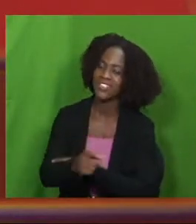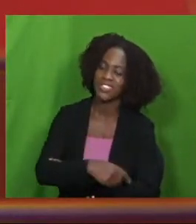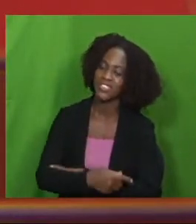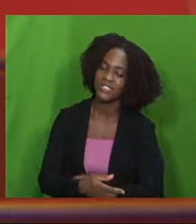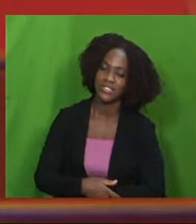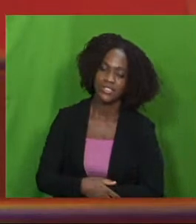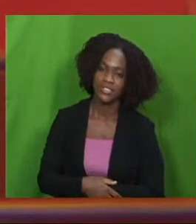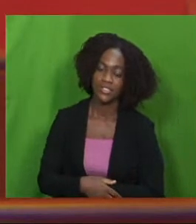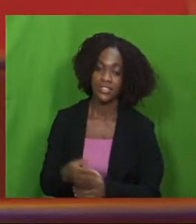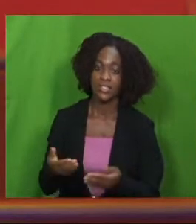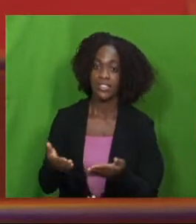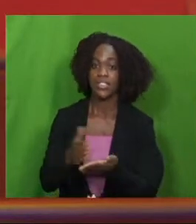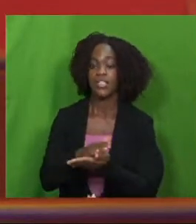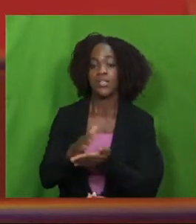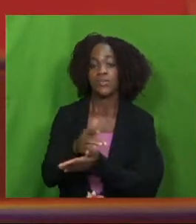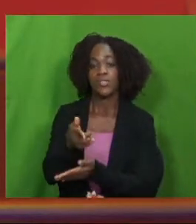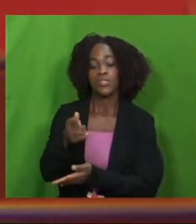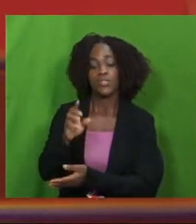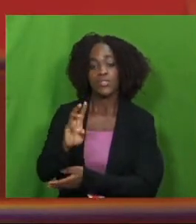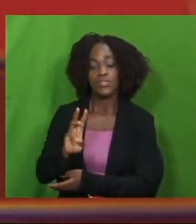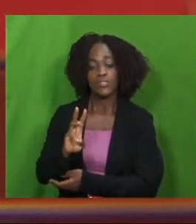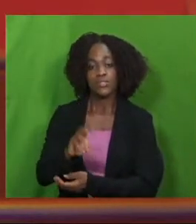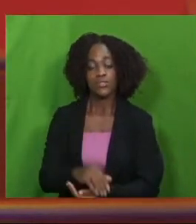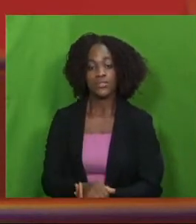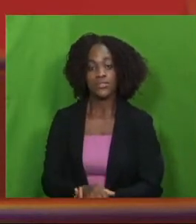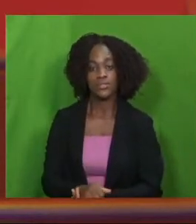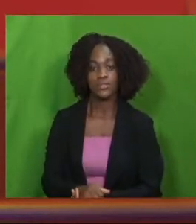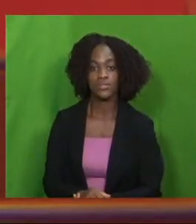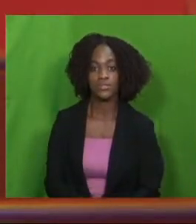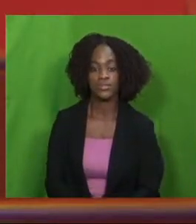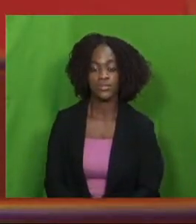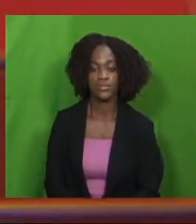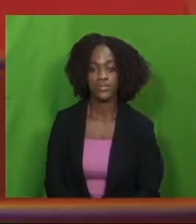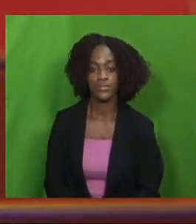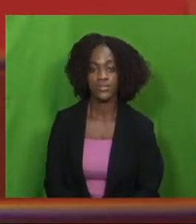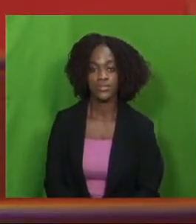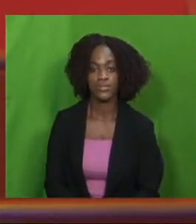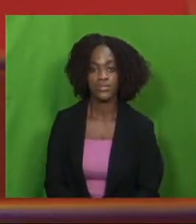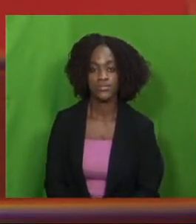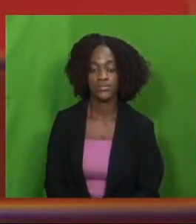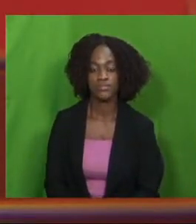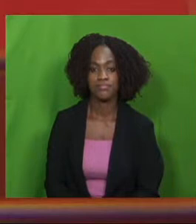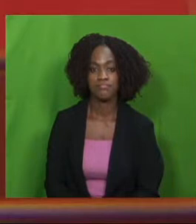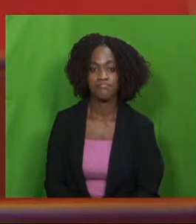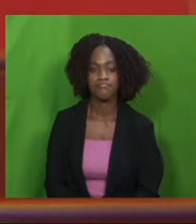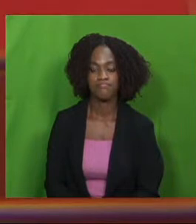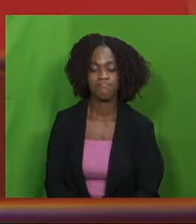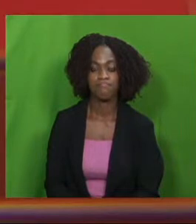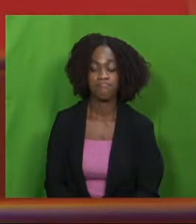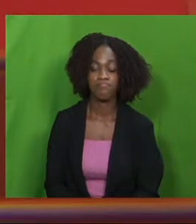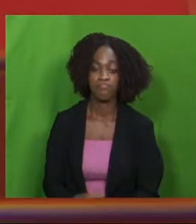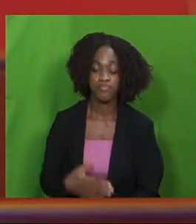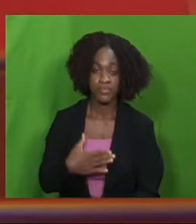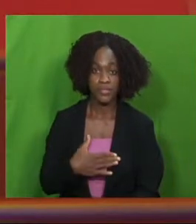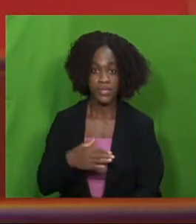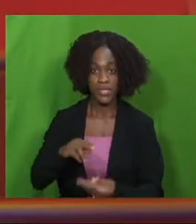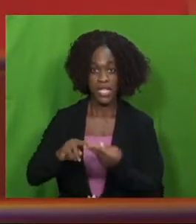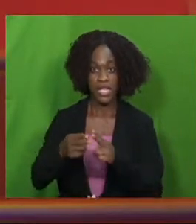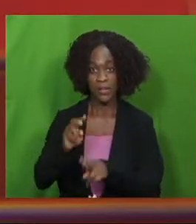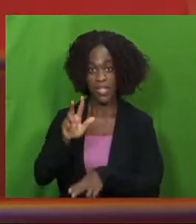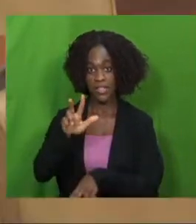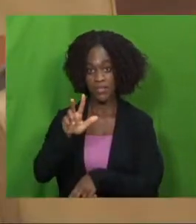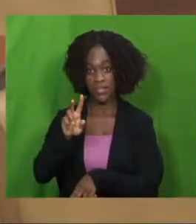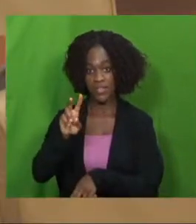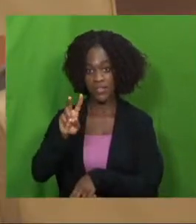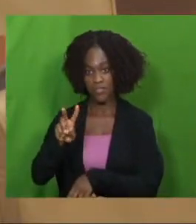26. Yes, please. Right Honourable Speaker, please, item number 3, VI